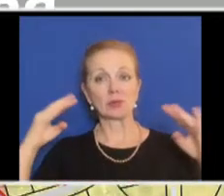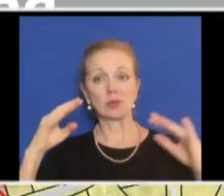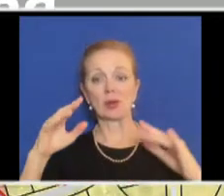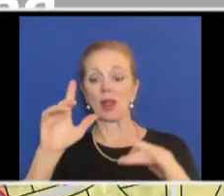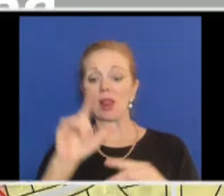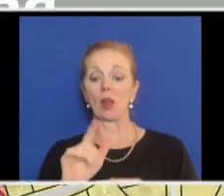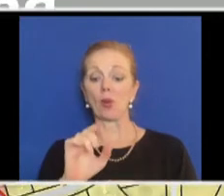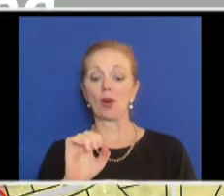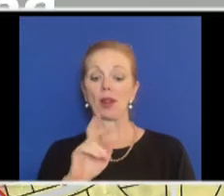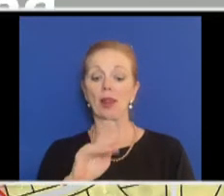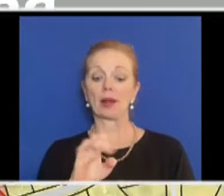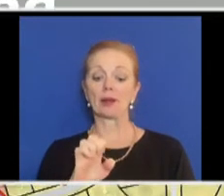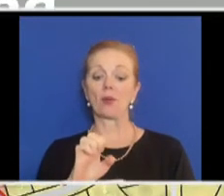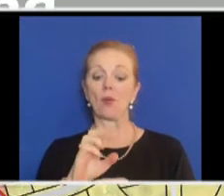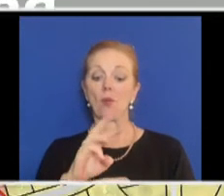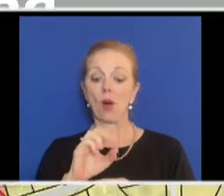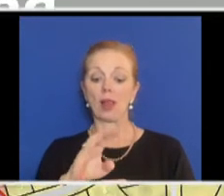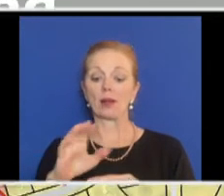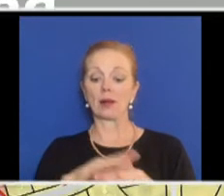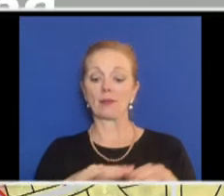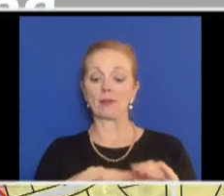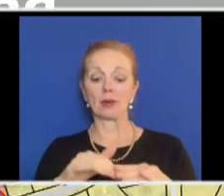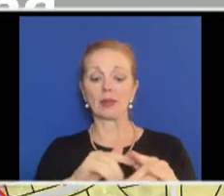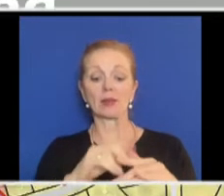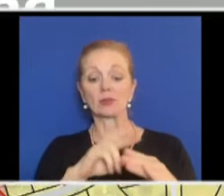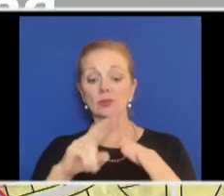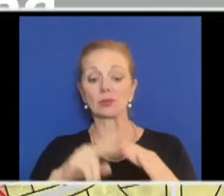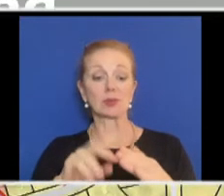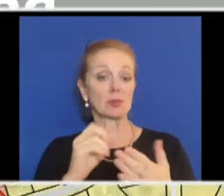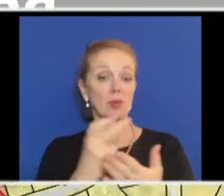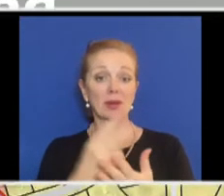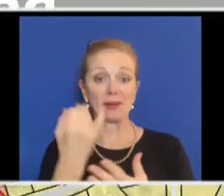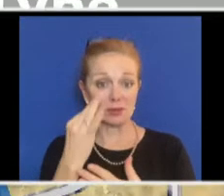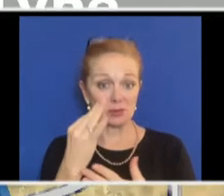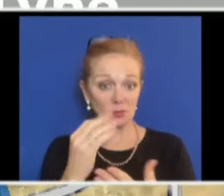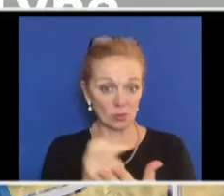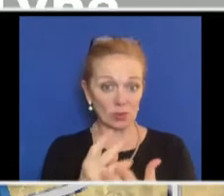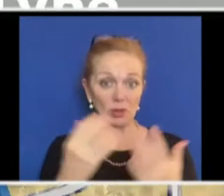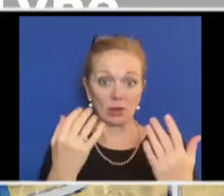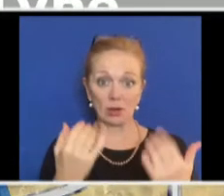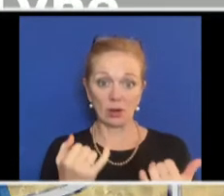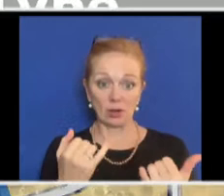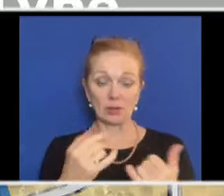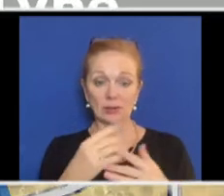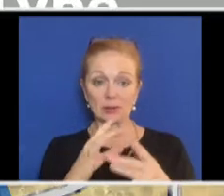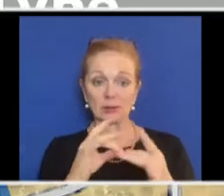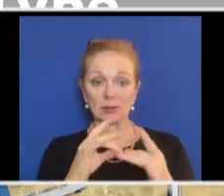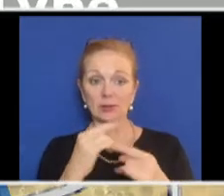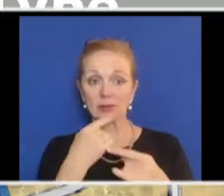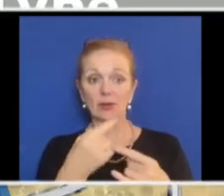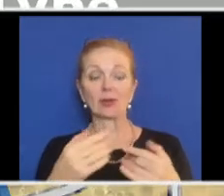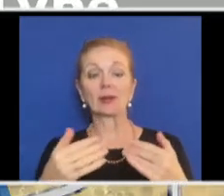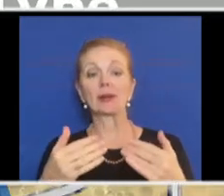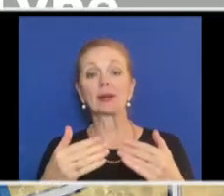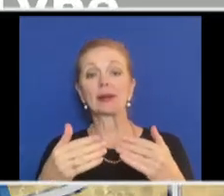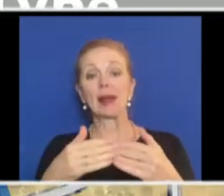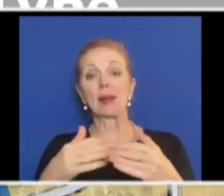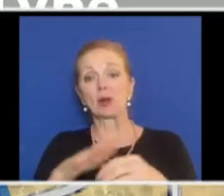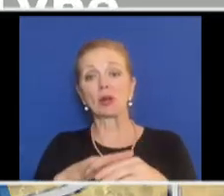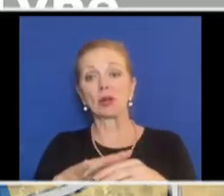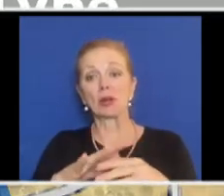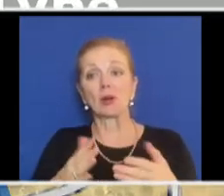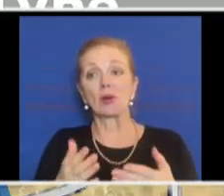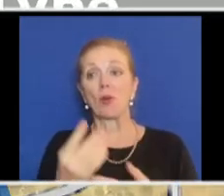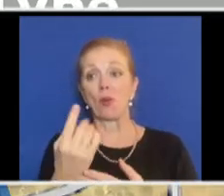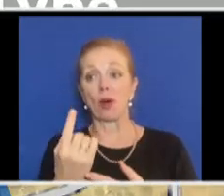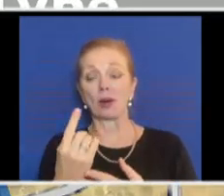overlays as a result should the rezoning be approved it is currently as mentioned recommended for neighborhood one for a good majority of the